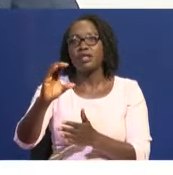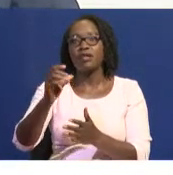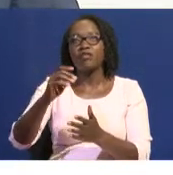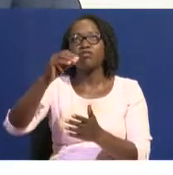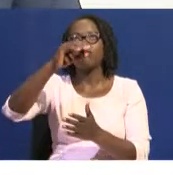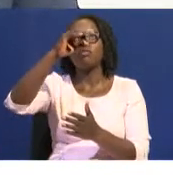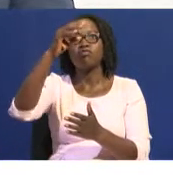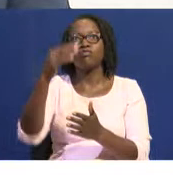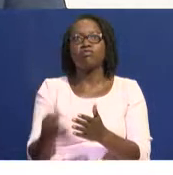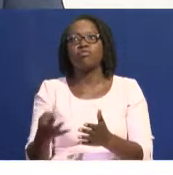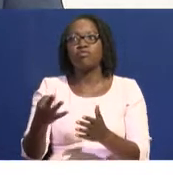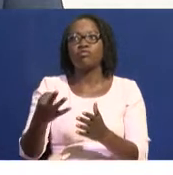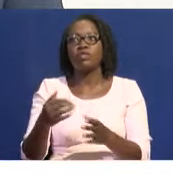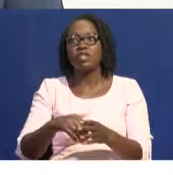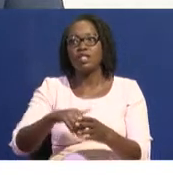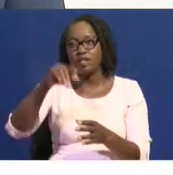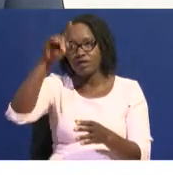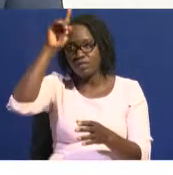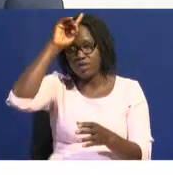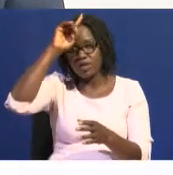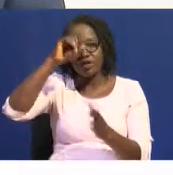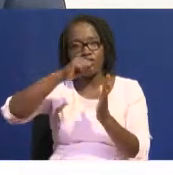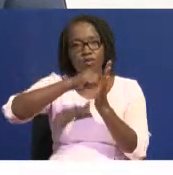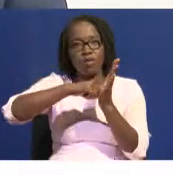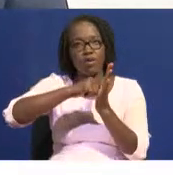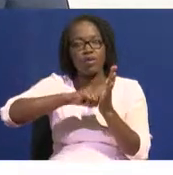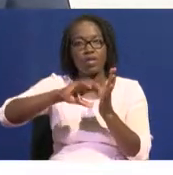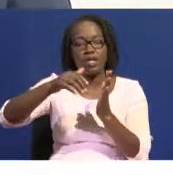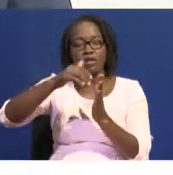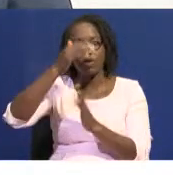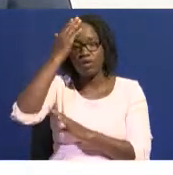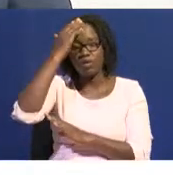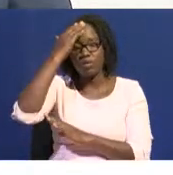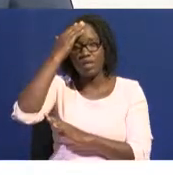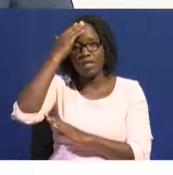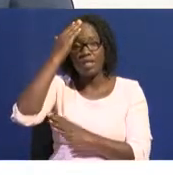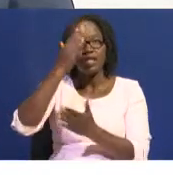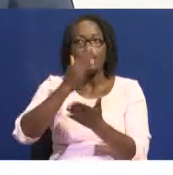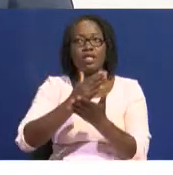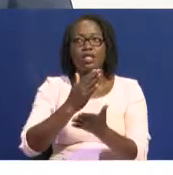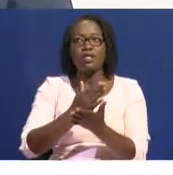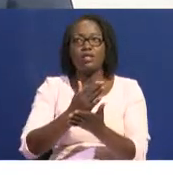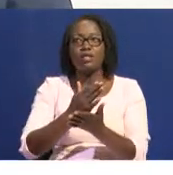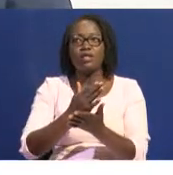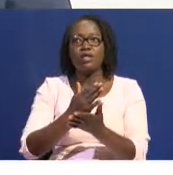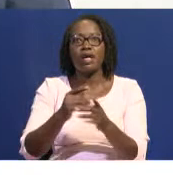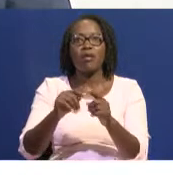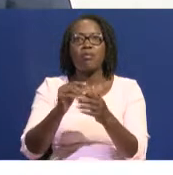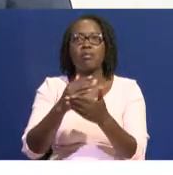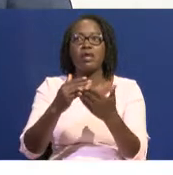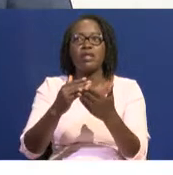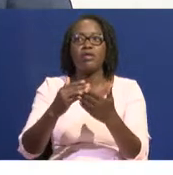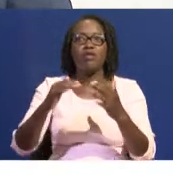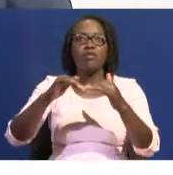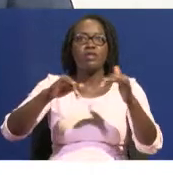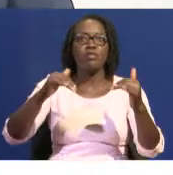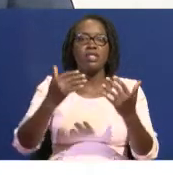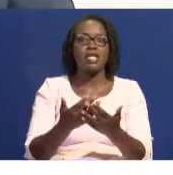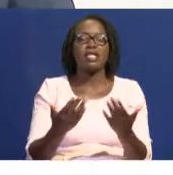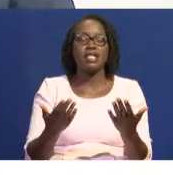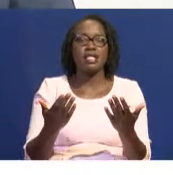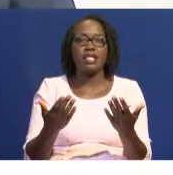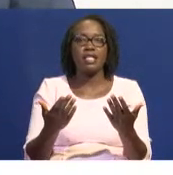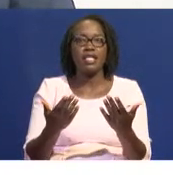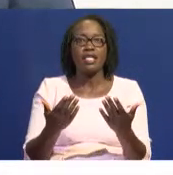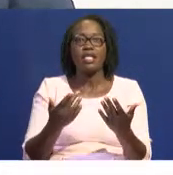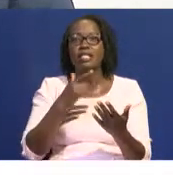and landed in Mukuku Village of Makueni County on Monday is indeed a fragment of a space object.